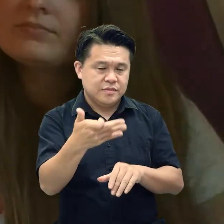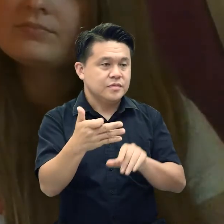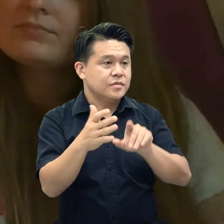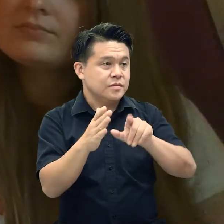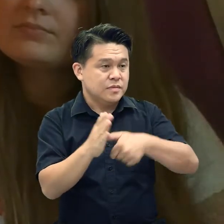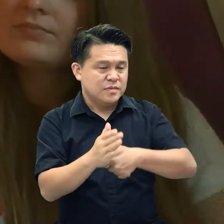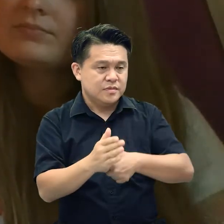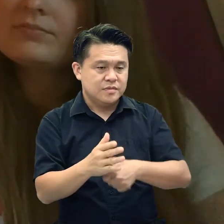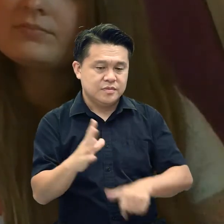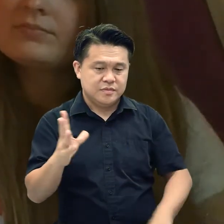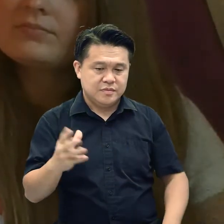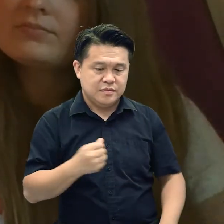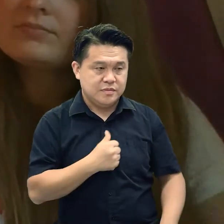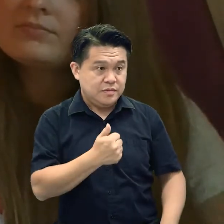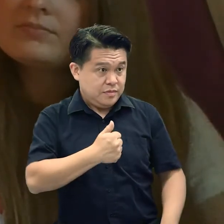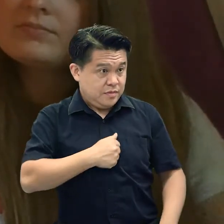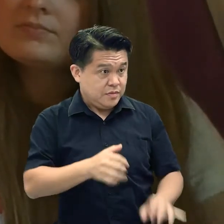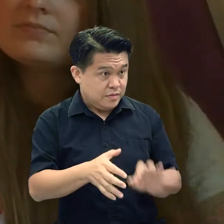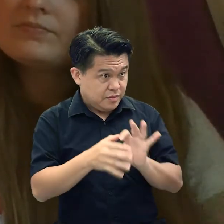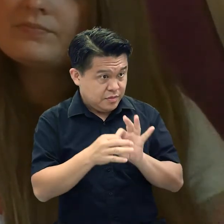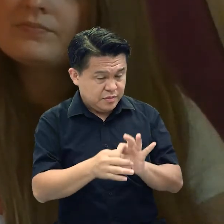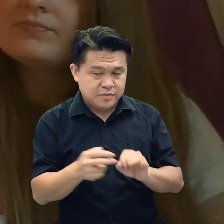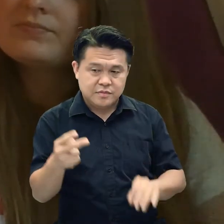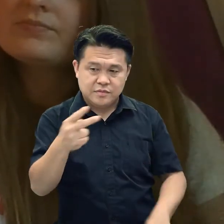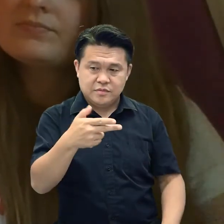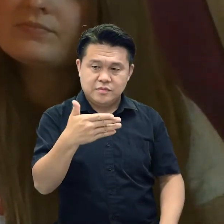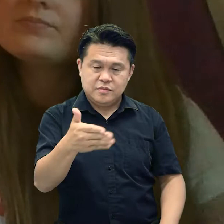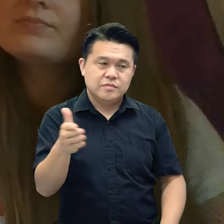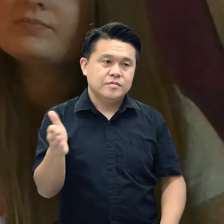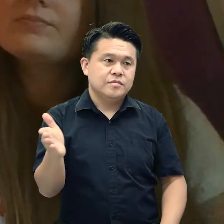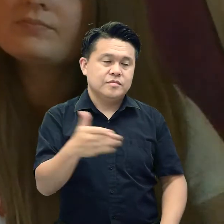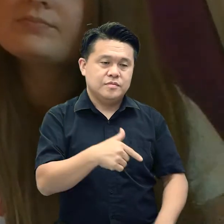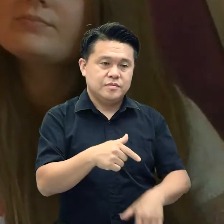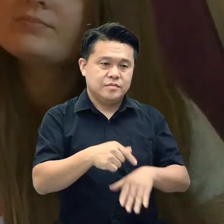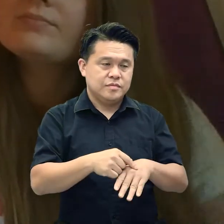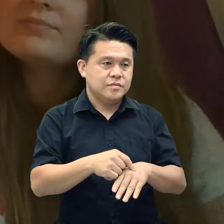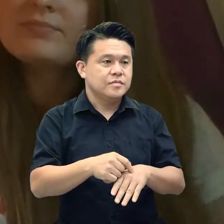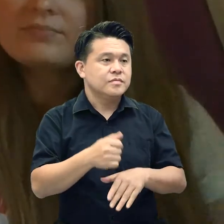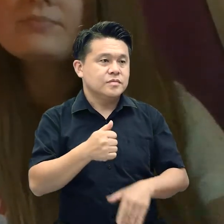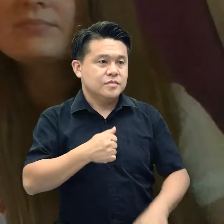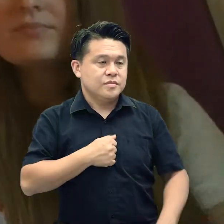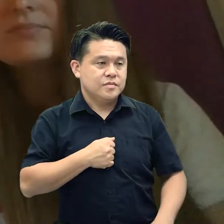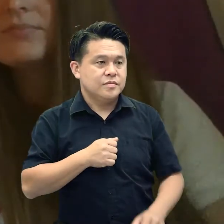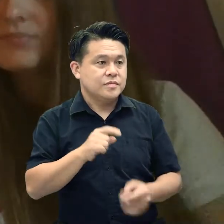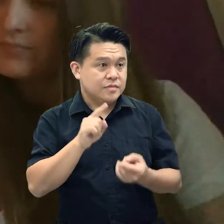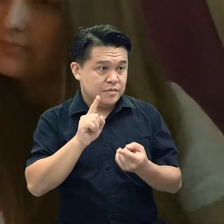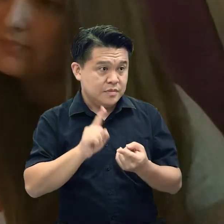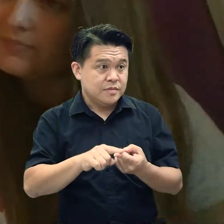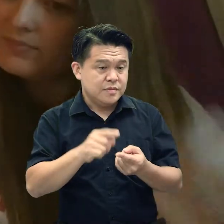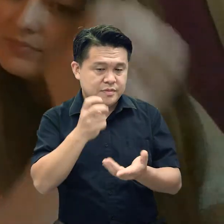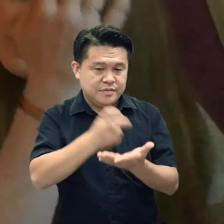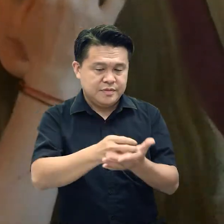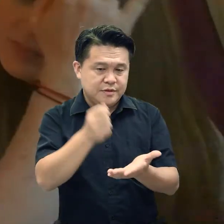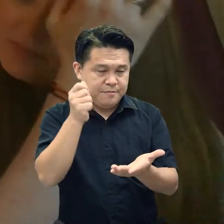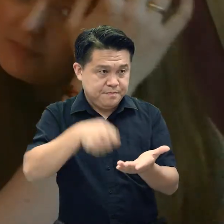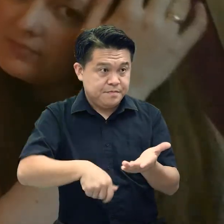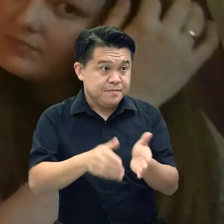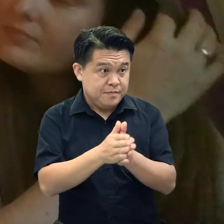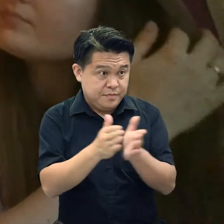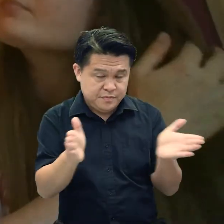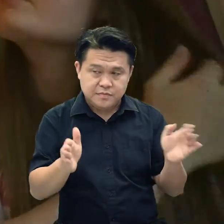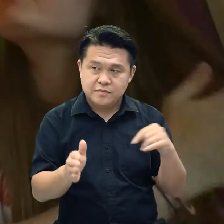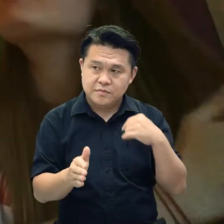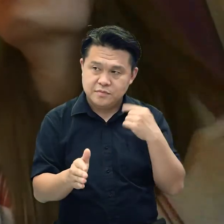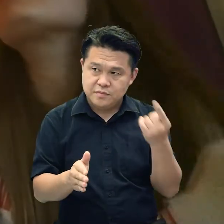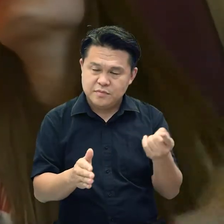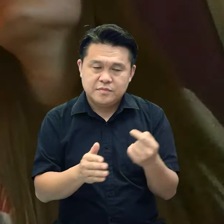for transgender identity. And also concerning gender identity since 2009. And we even